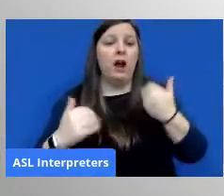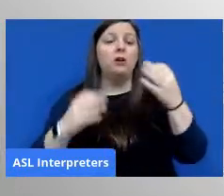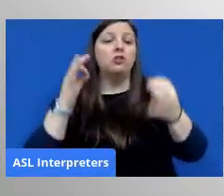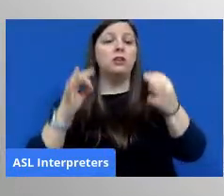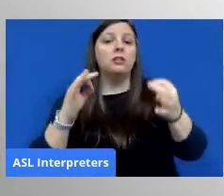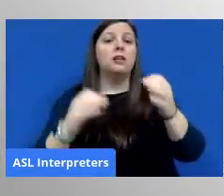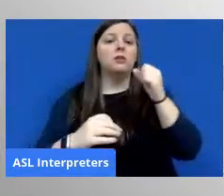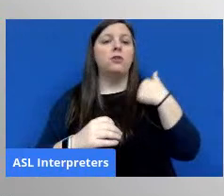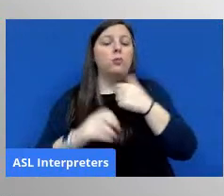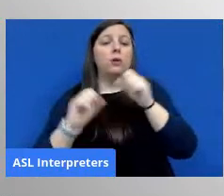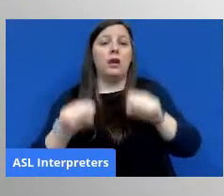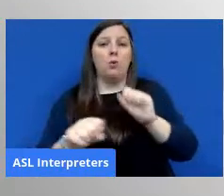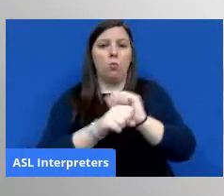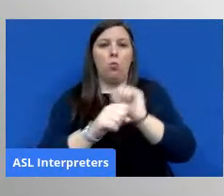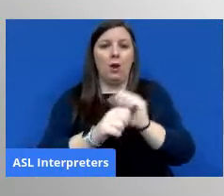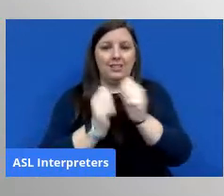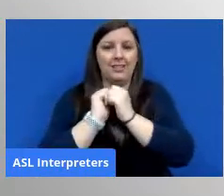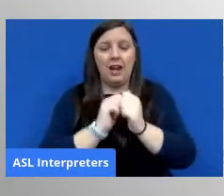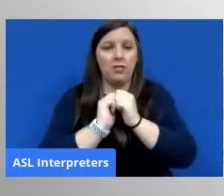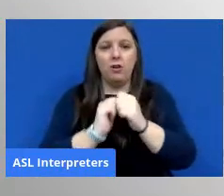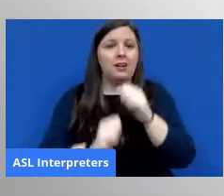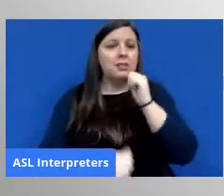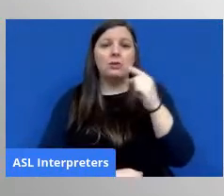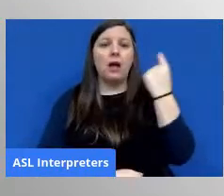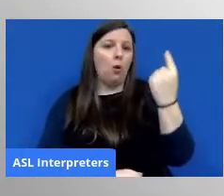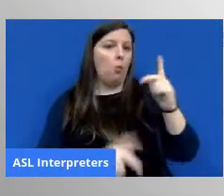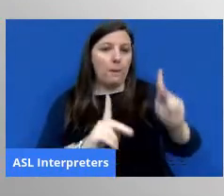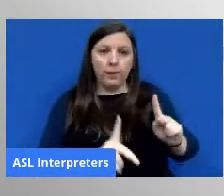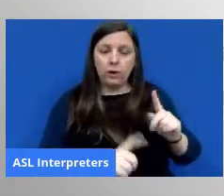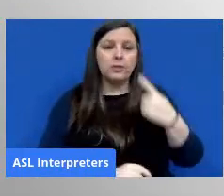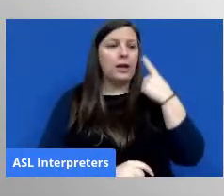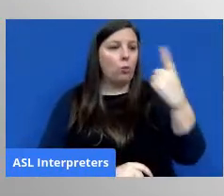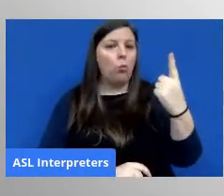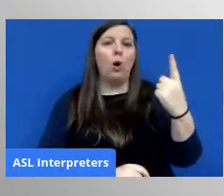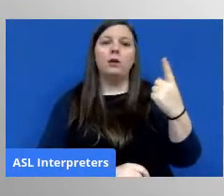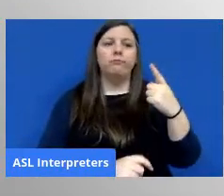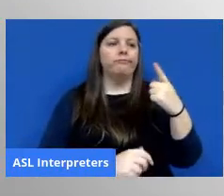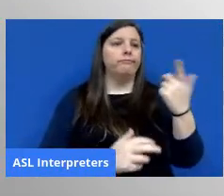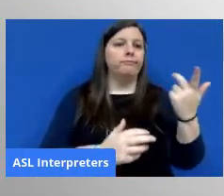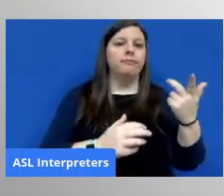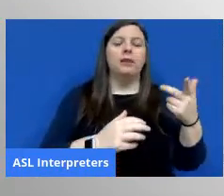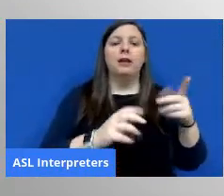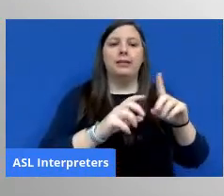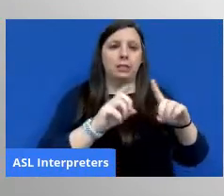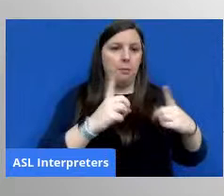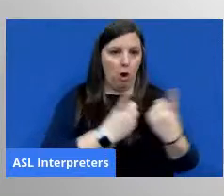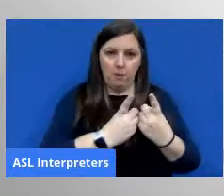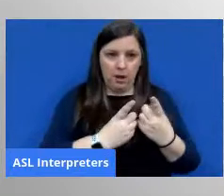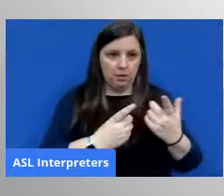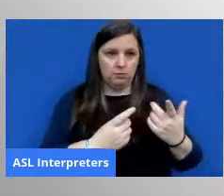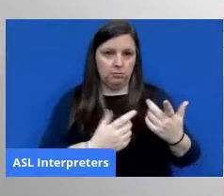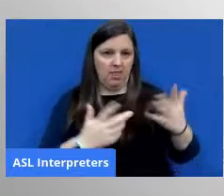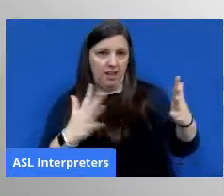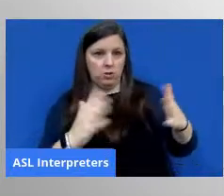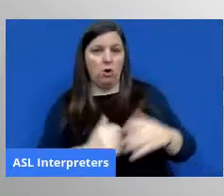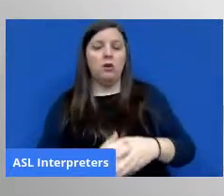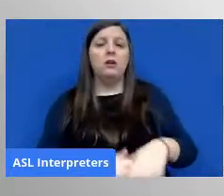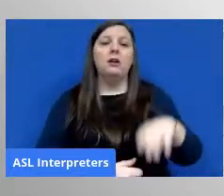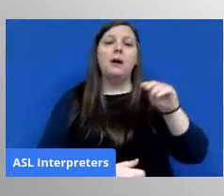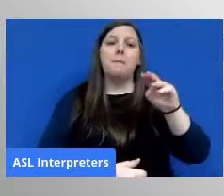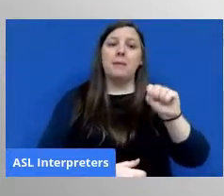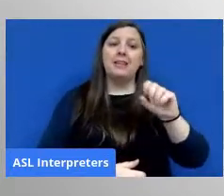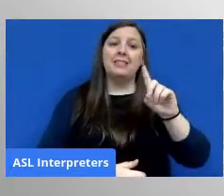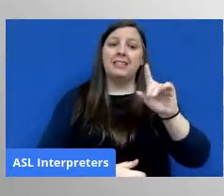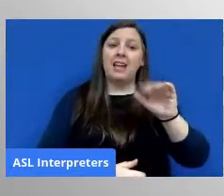or one department or one entity kind of initiative. And if I may say, that is exactly what is happening